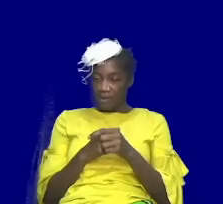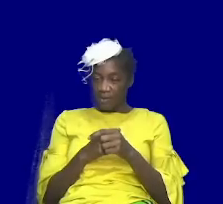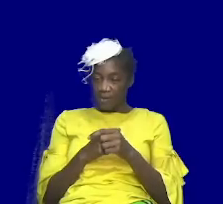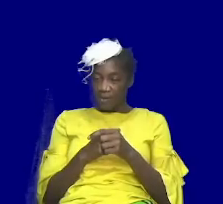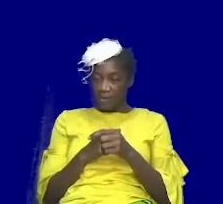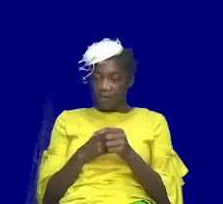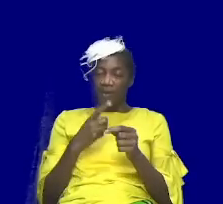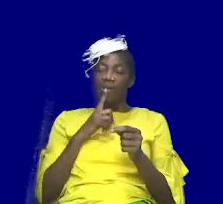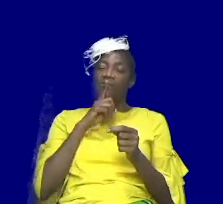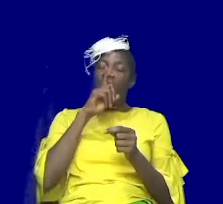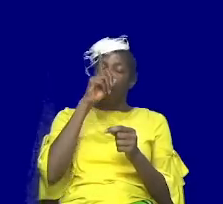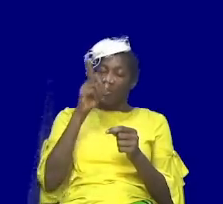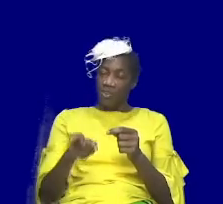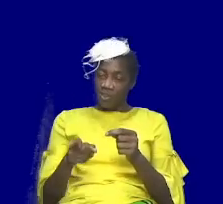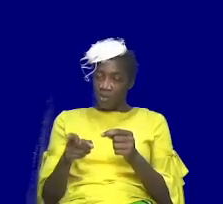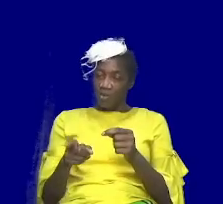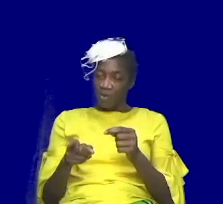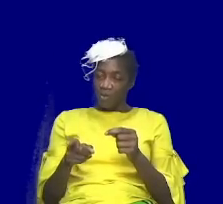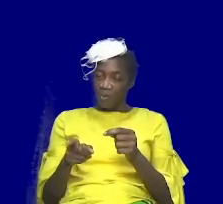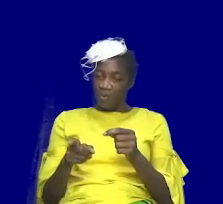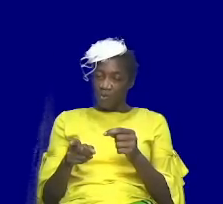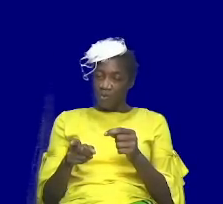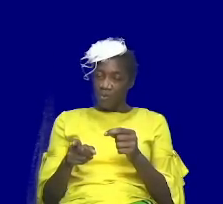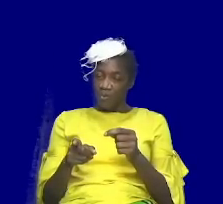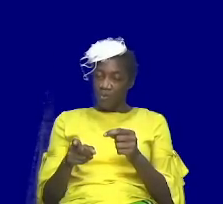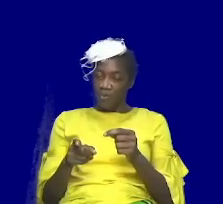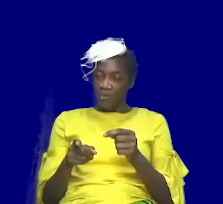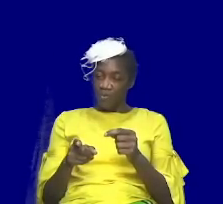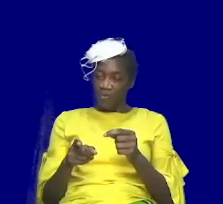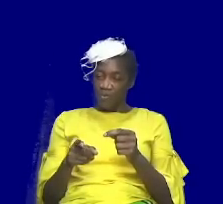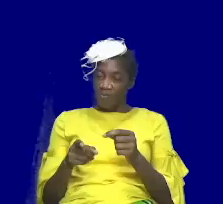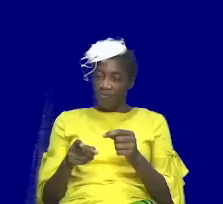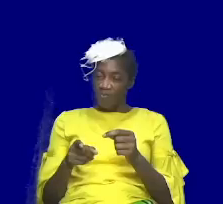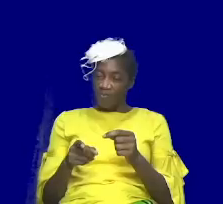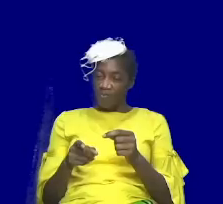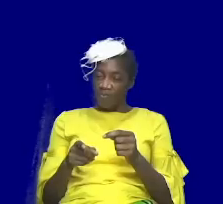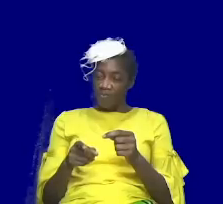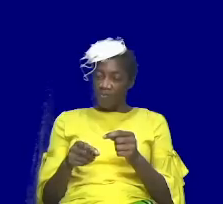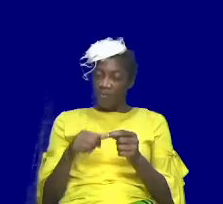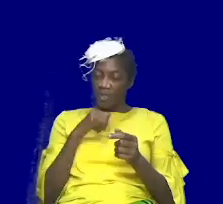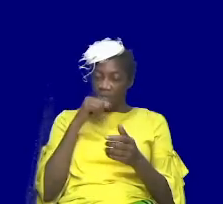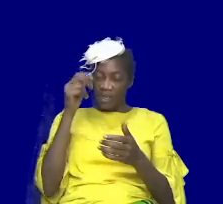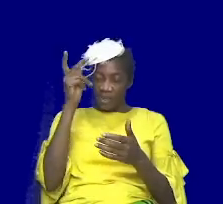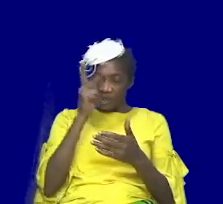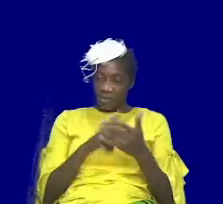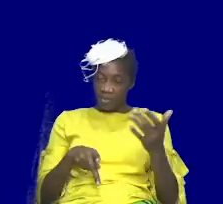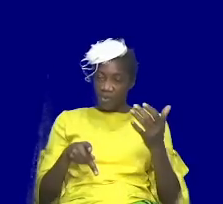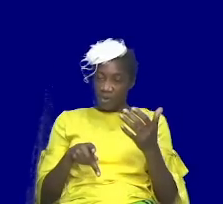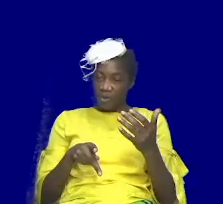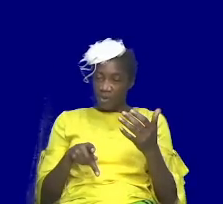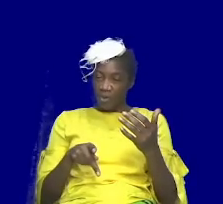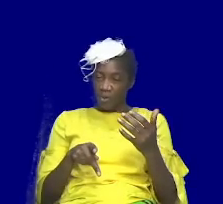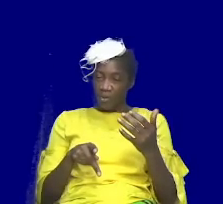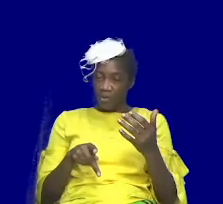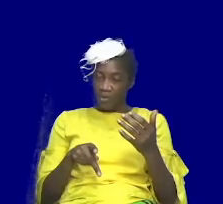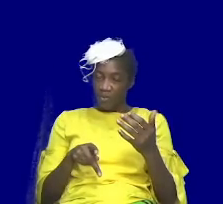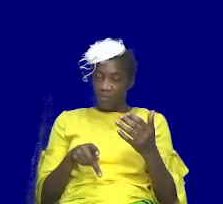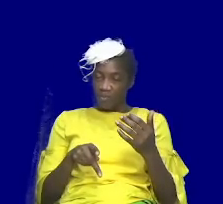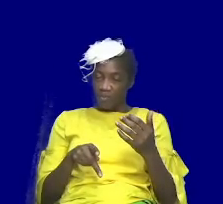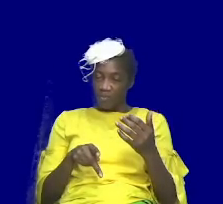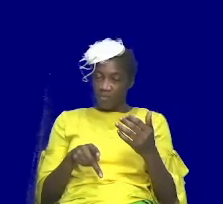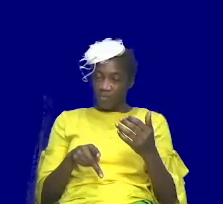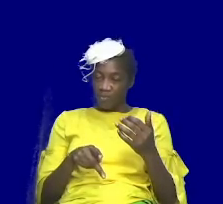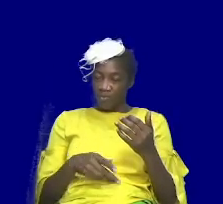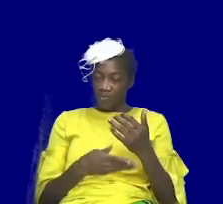a thorough, meticulous judgment. There is going to be an impartial judgment. And brethren, there